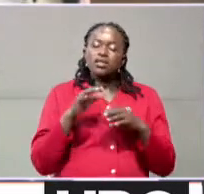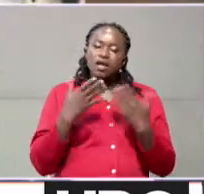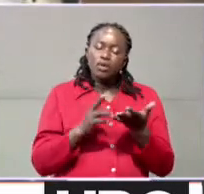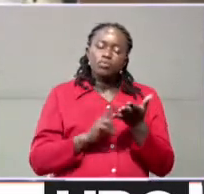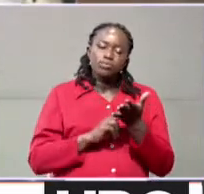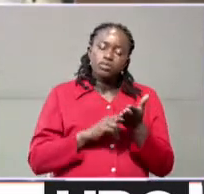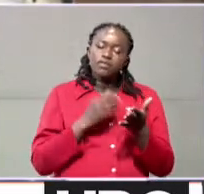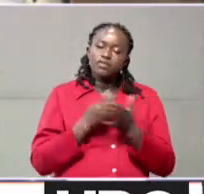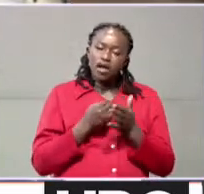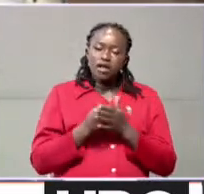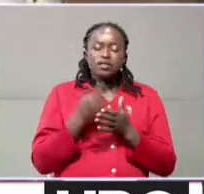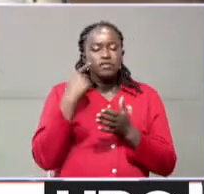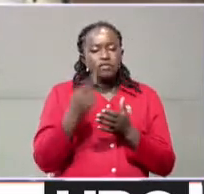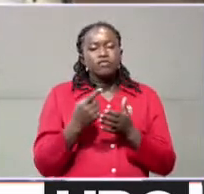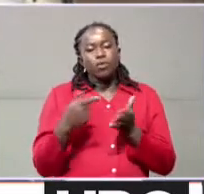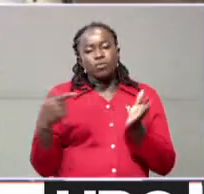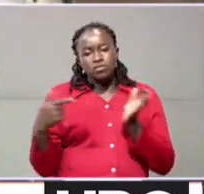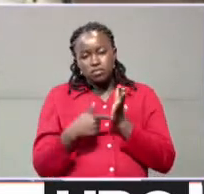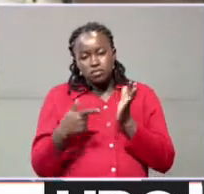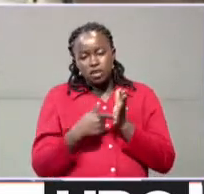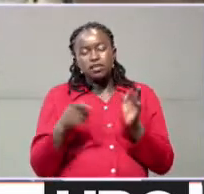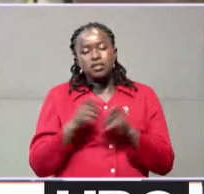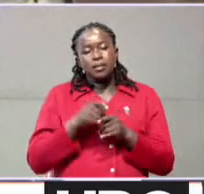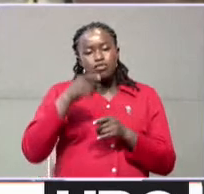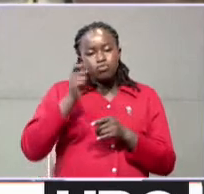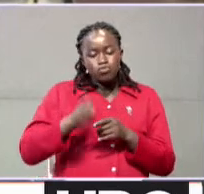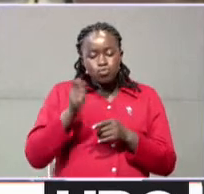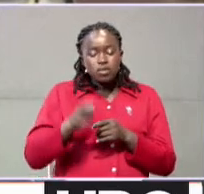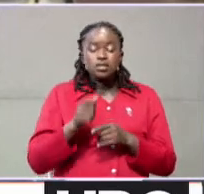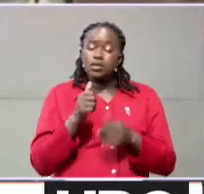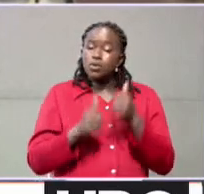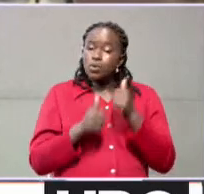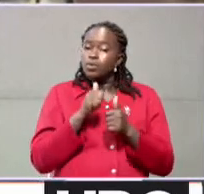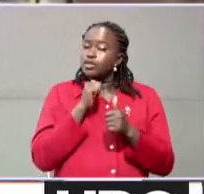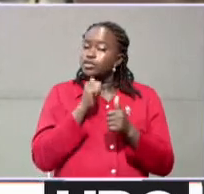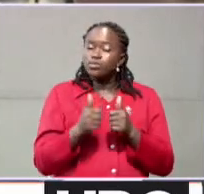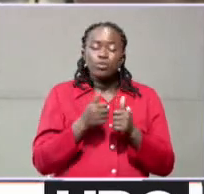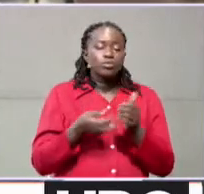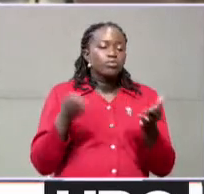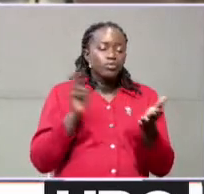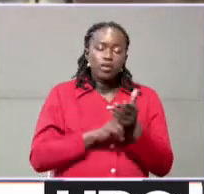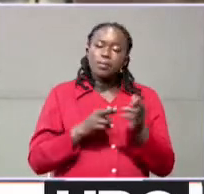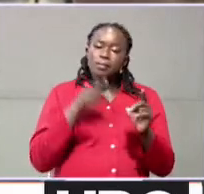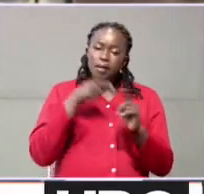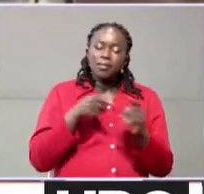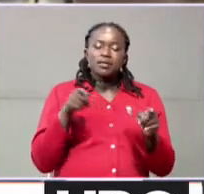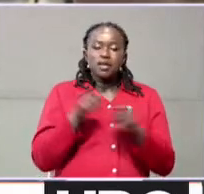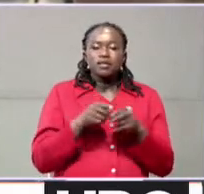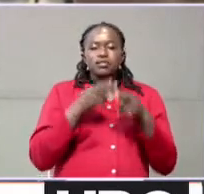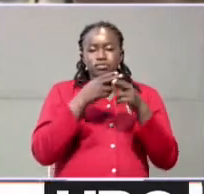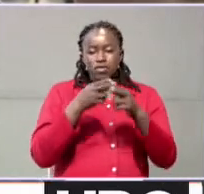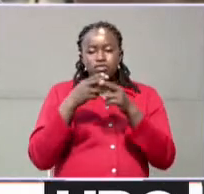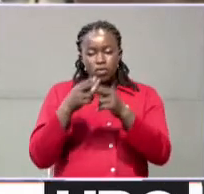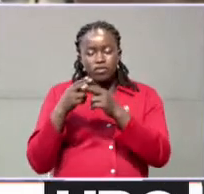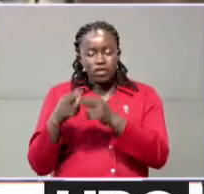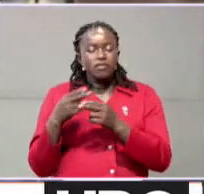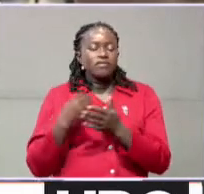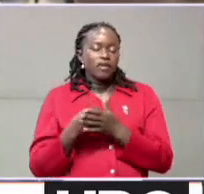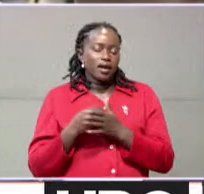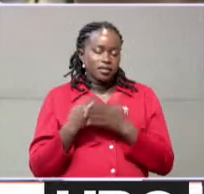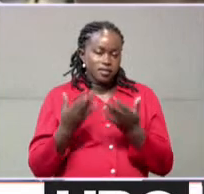the funds for gadgets and tools that was not repurposed as revolving funds